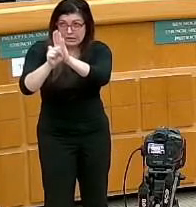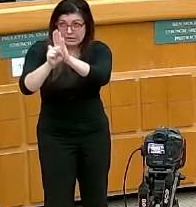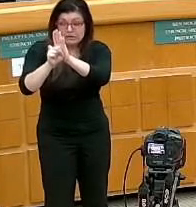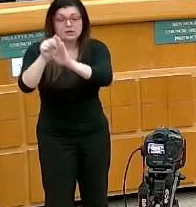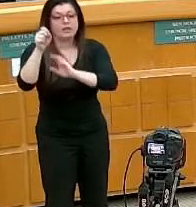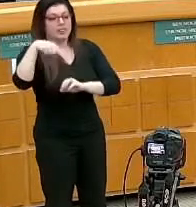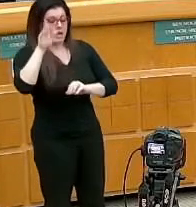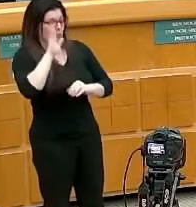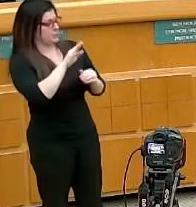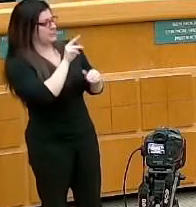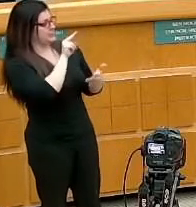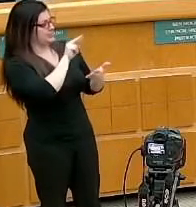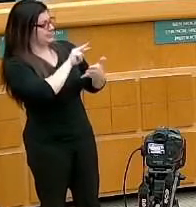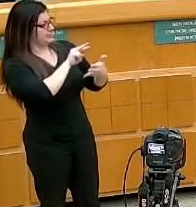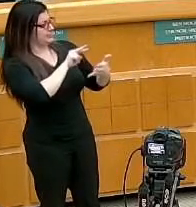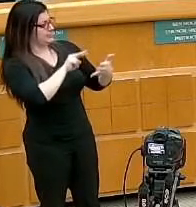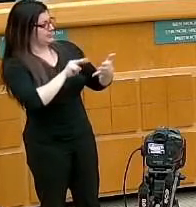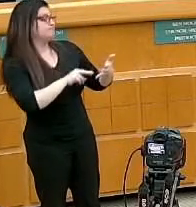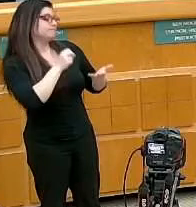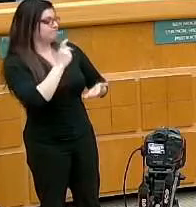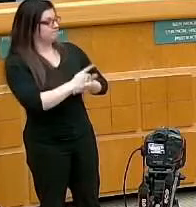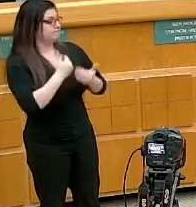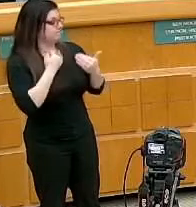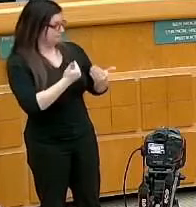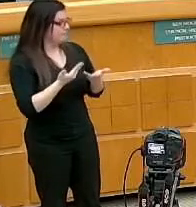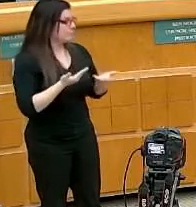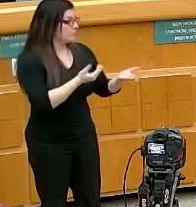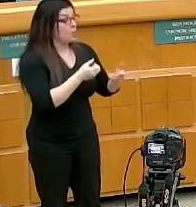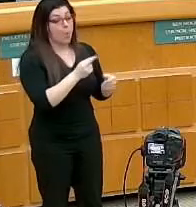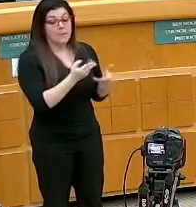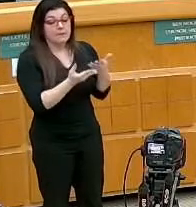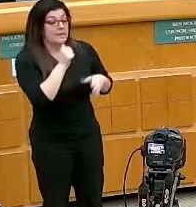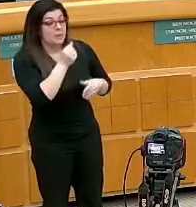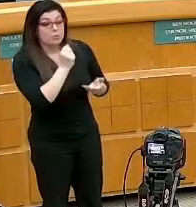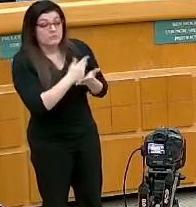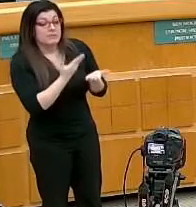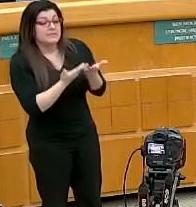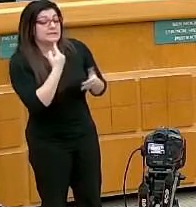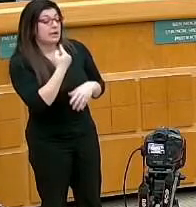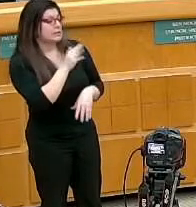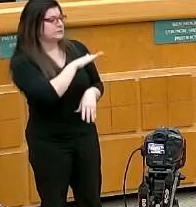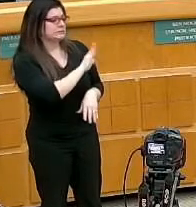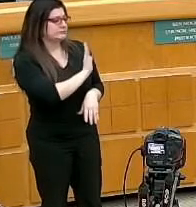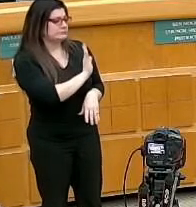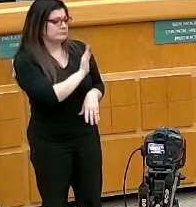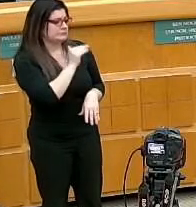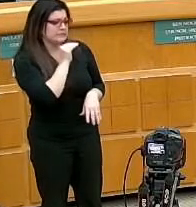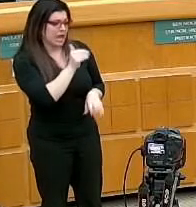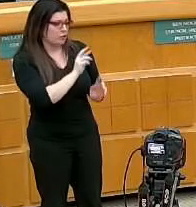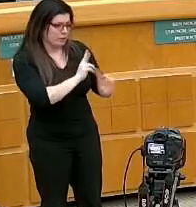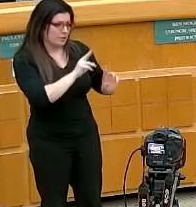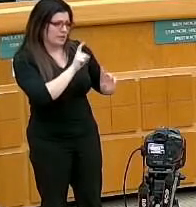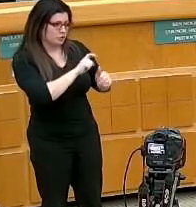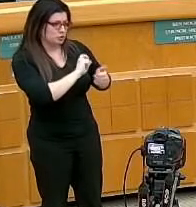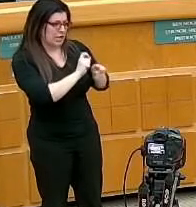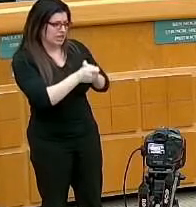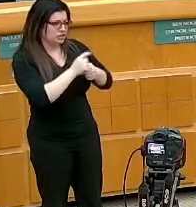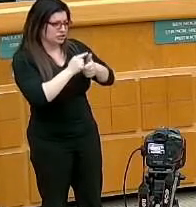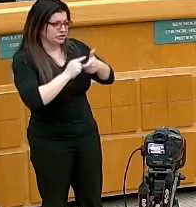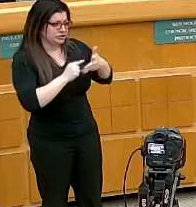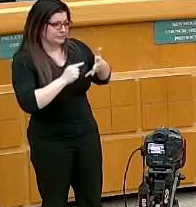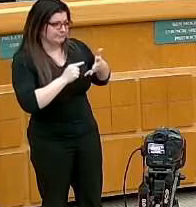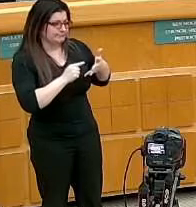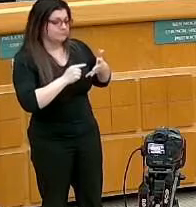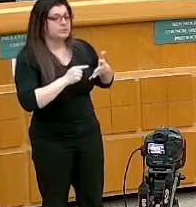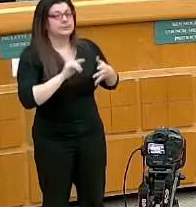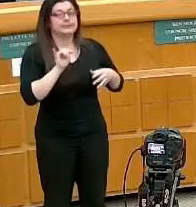agency, who then would tell us, go ahead with that plan or change to meet some of their analysis or